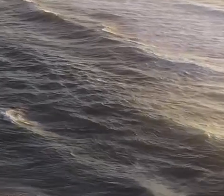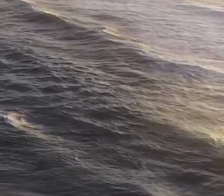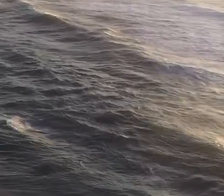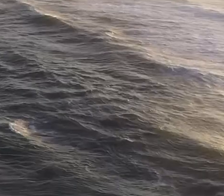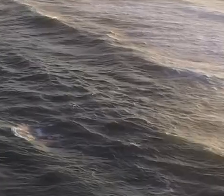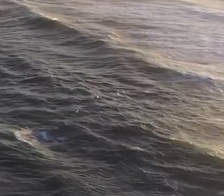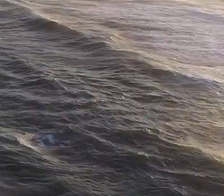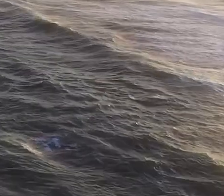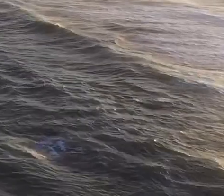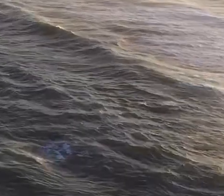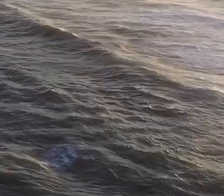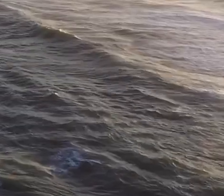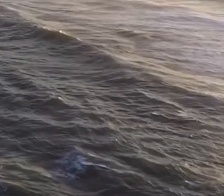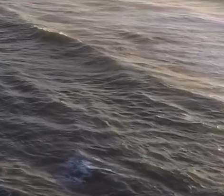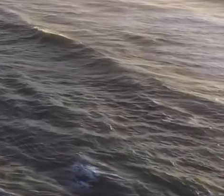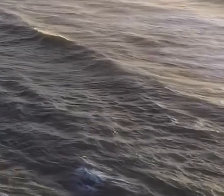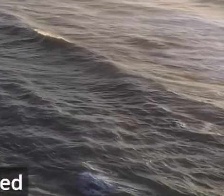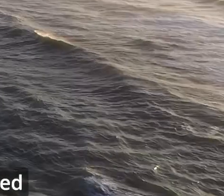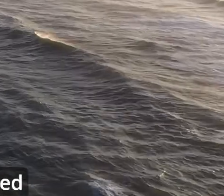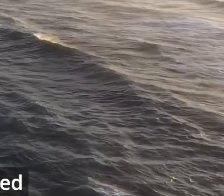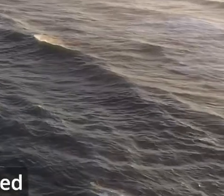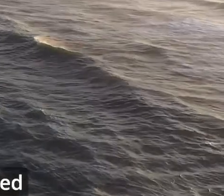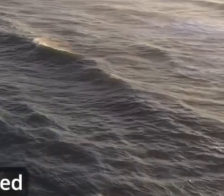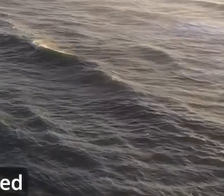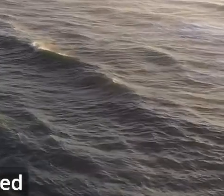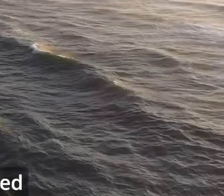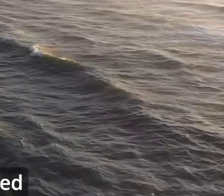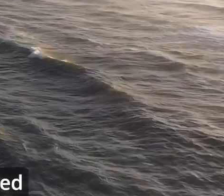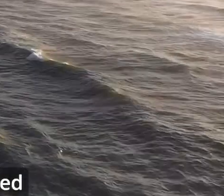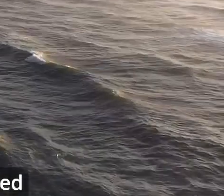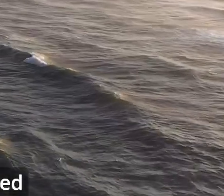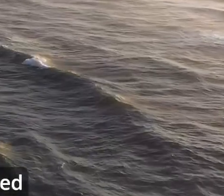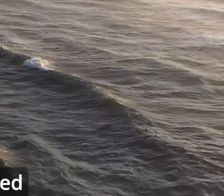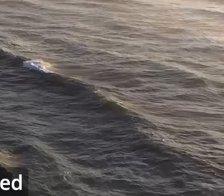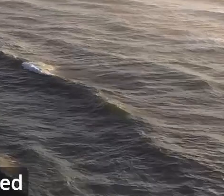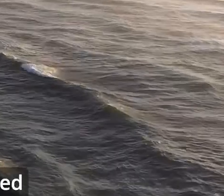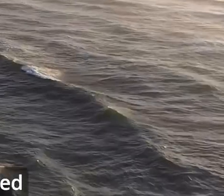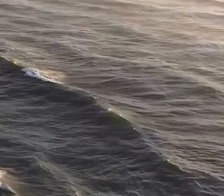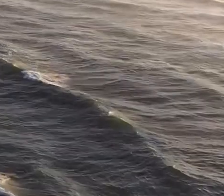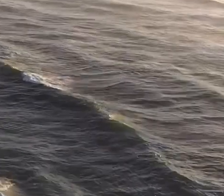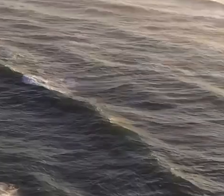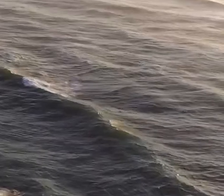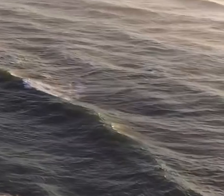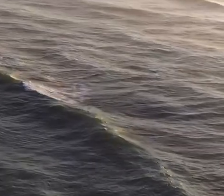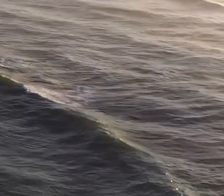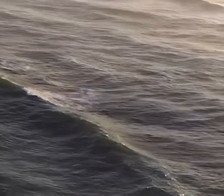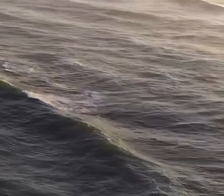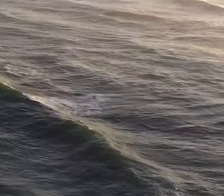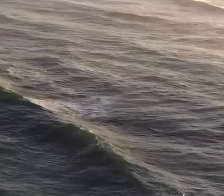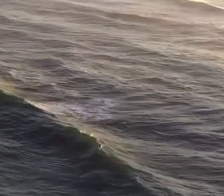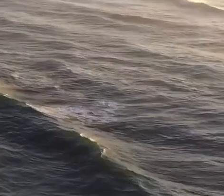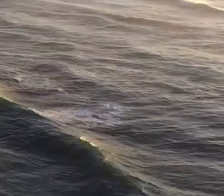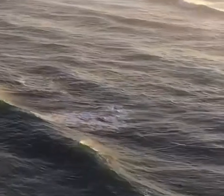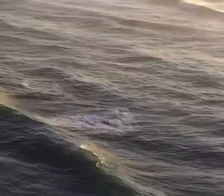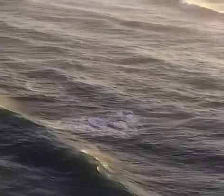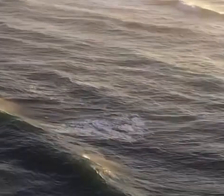Principle 2, proactively protected, ensures that infrastructure is designed and operated to increase resilience to